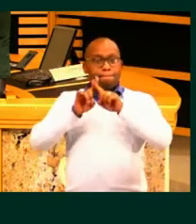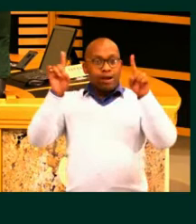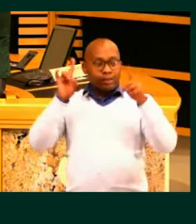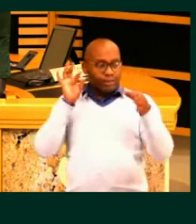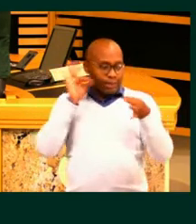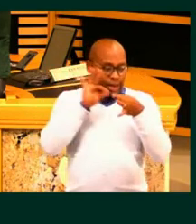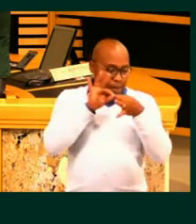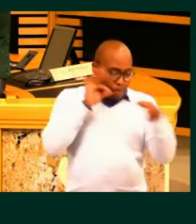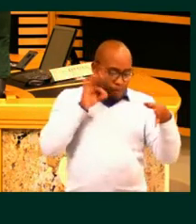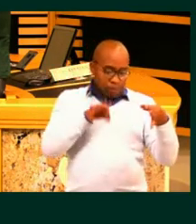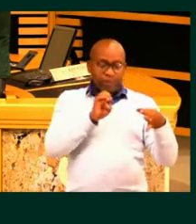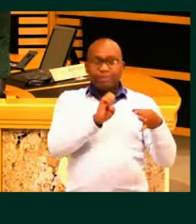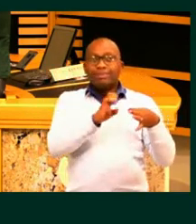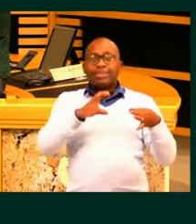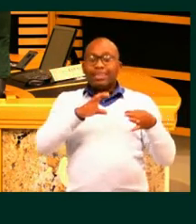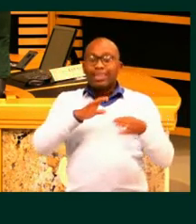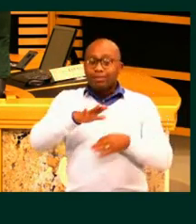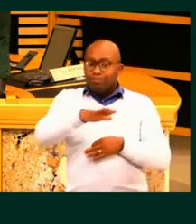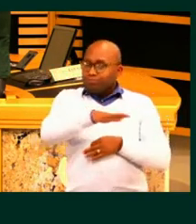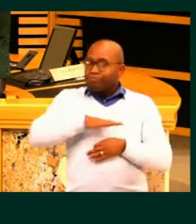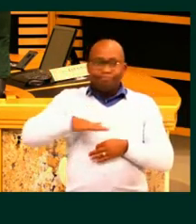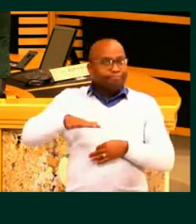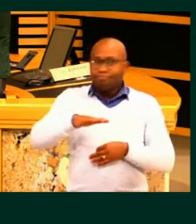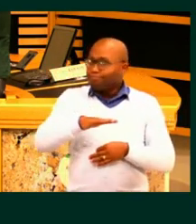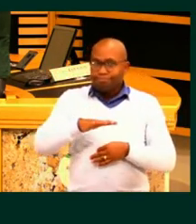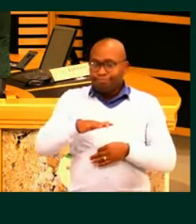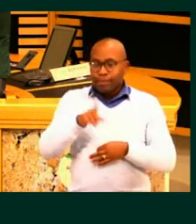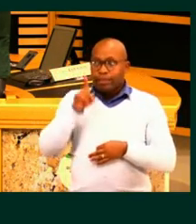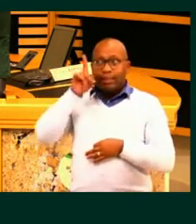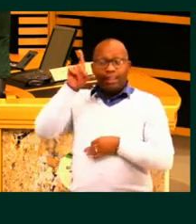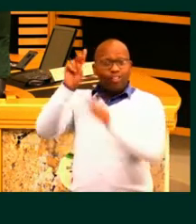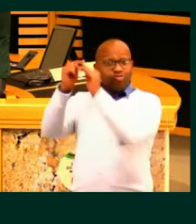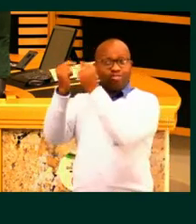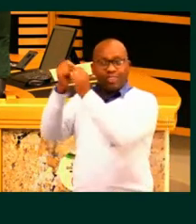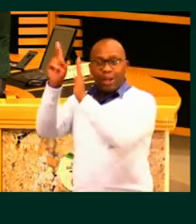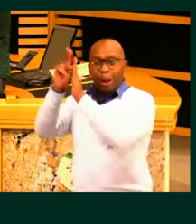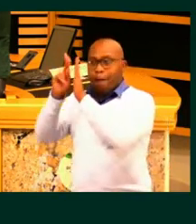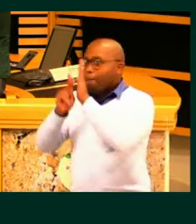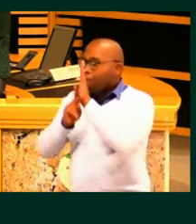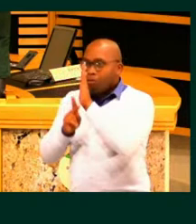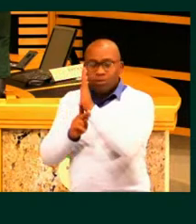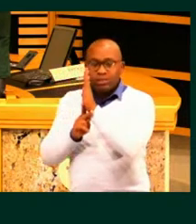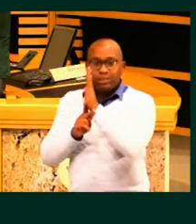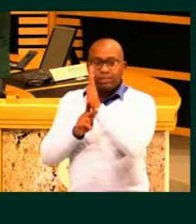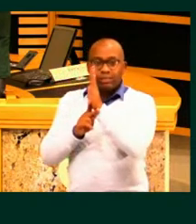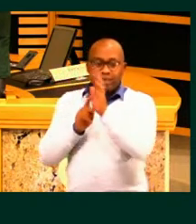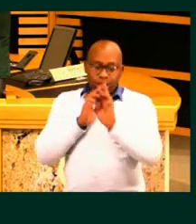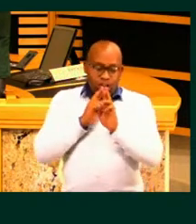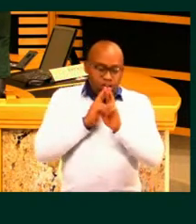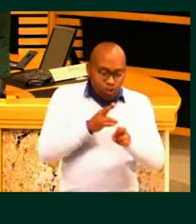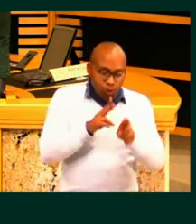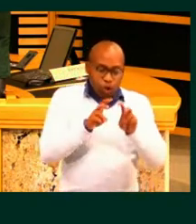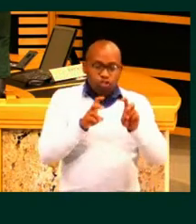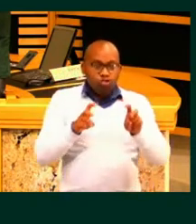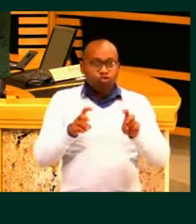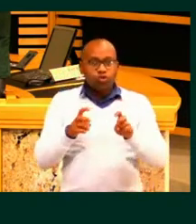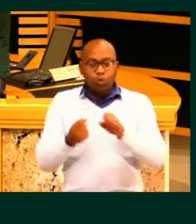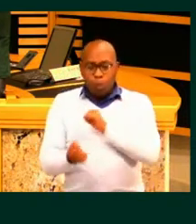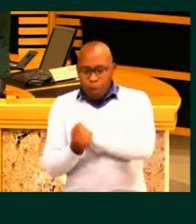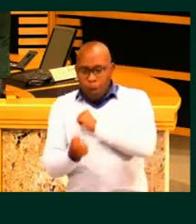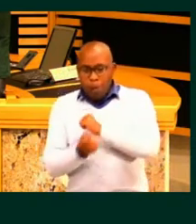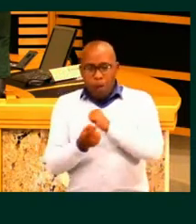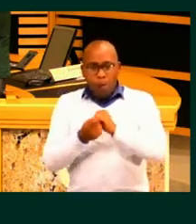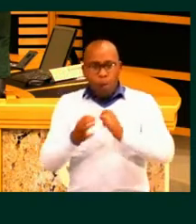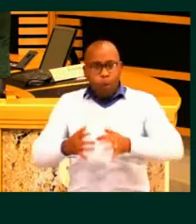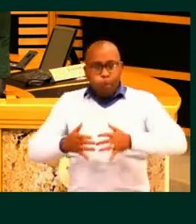Province and and is not equipped to deal with the emerging threats such as cyber bullin when